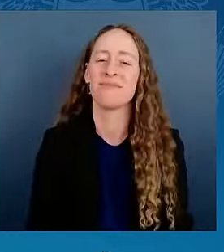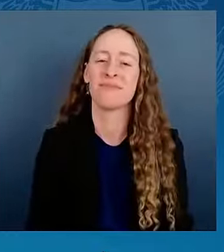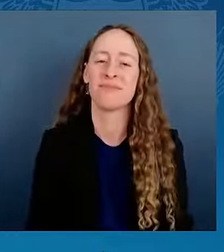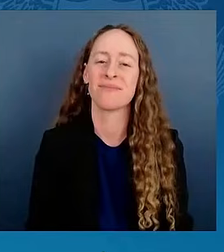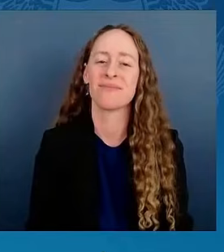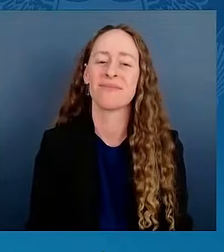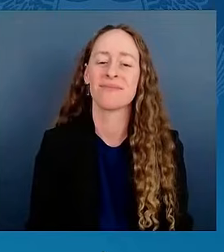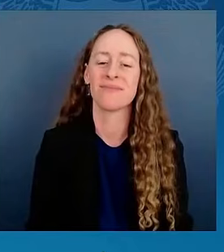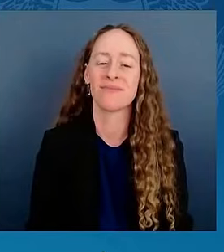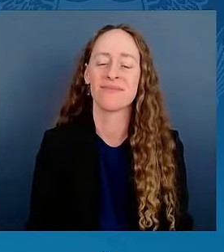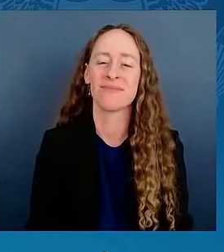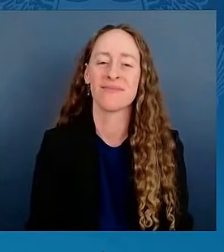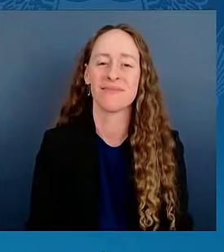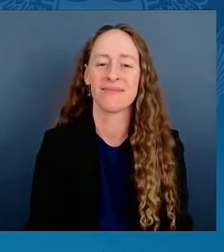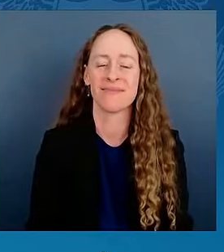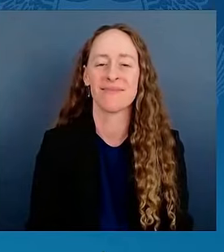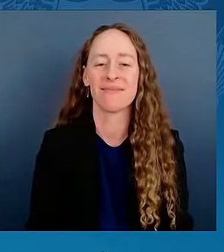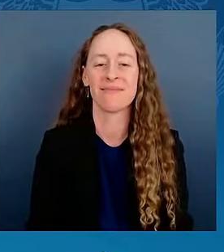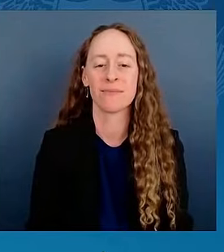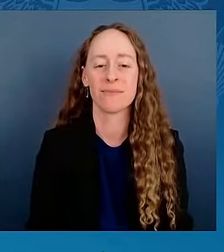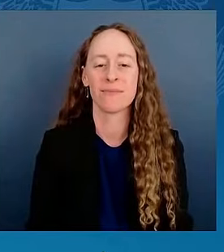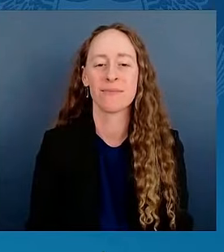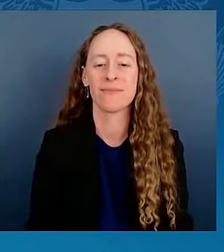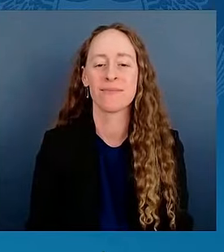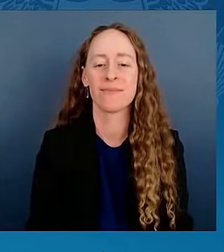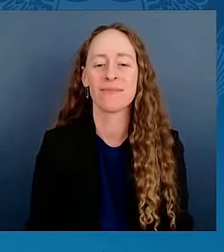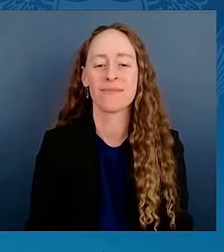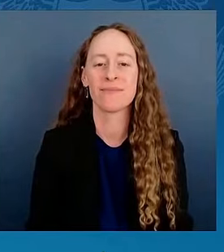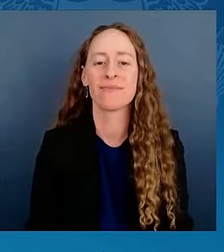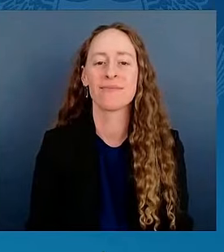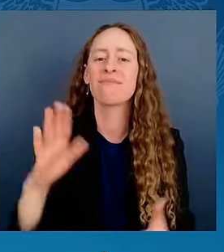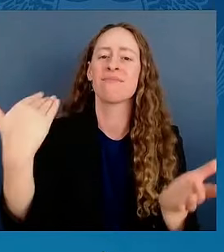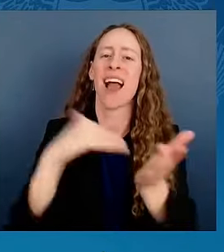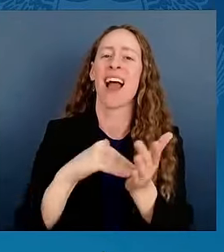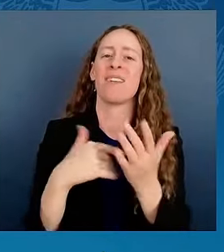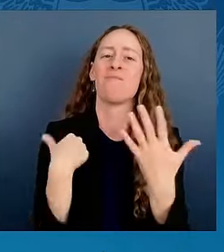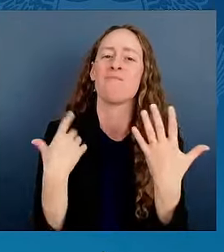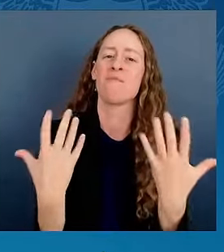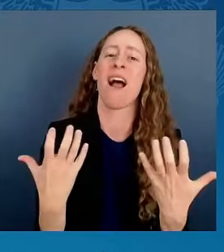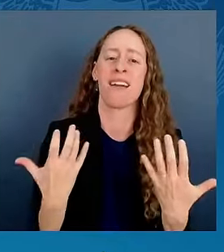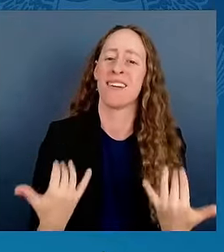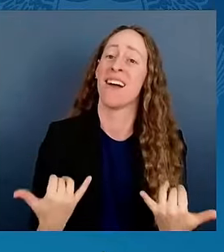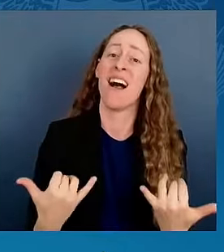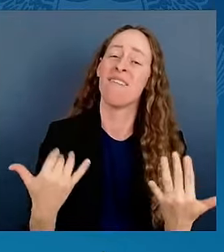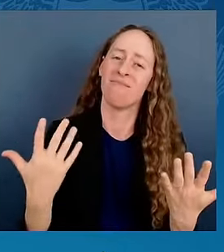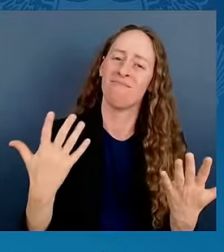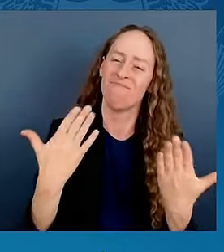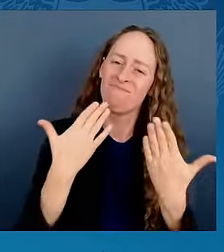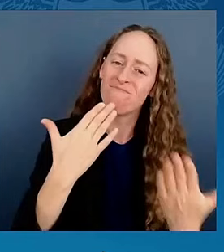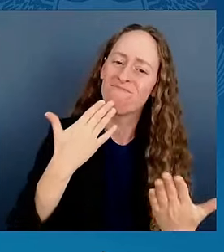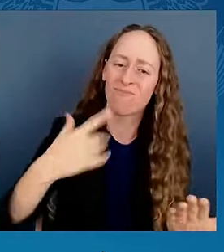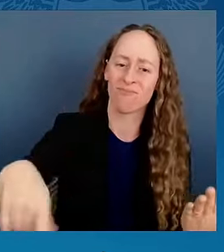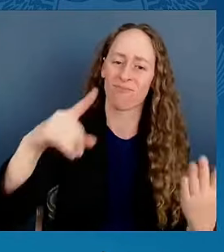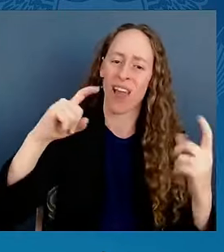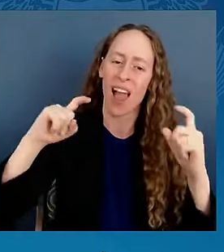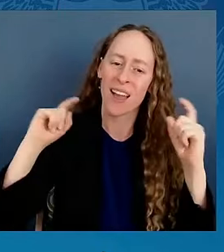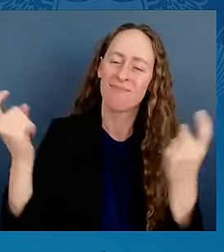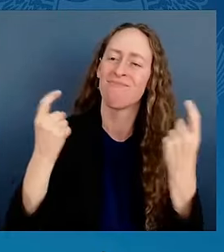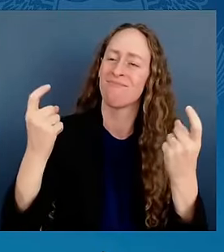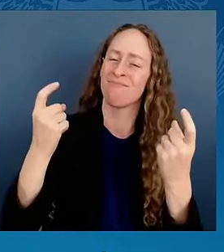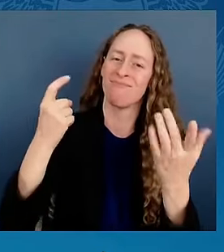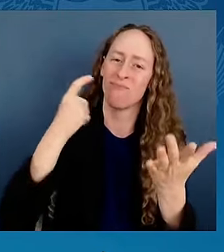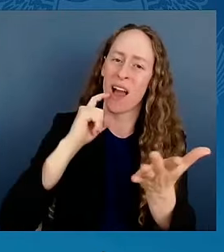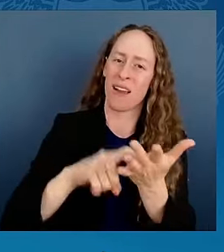Again, thank you for allowing us to celebrate you today, for being here, making the trip. We appreciate it, and we appreciate being part of your special